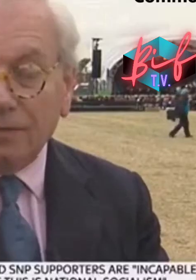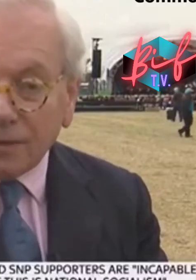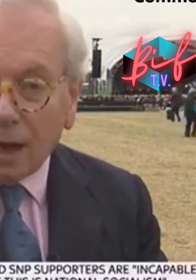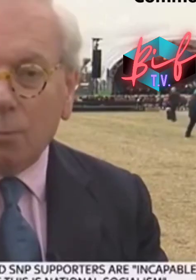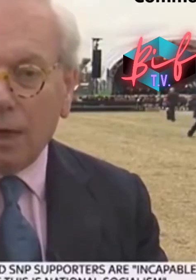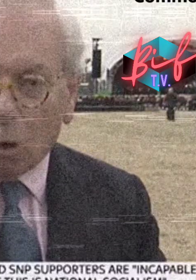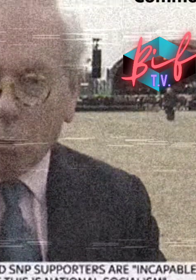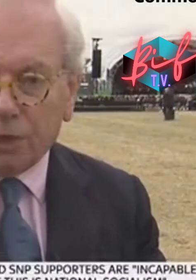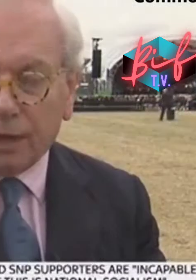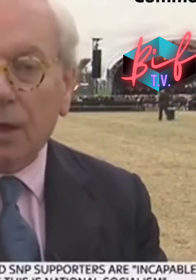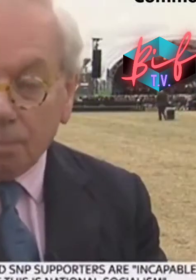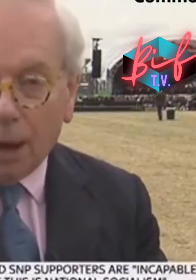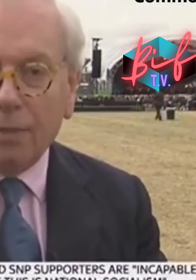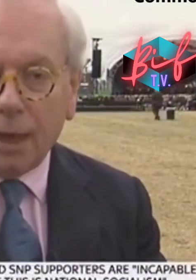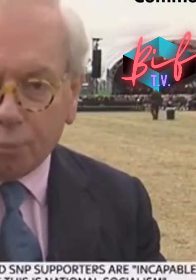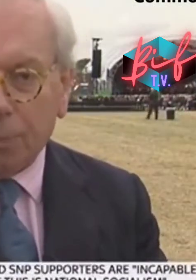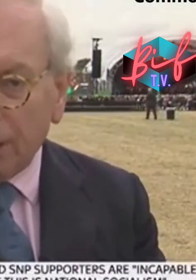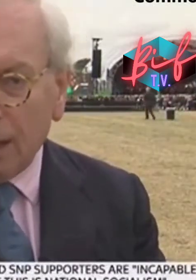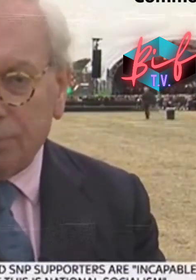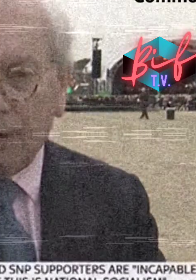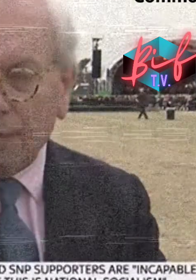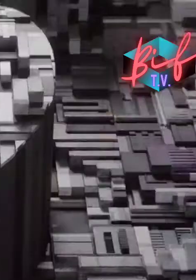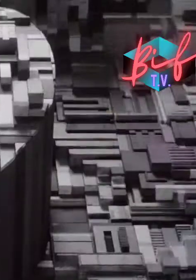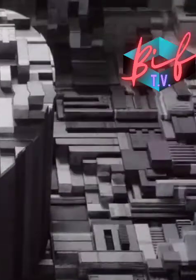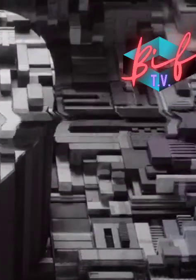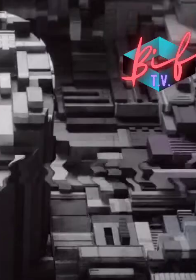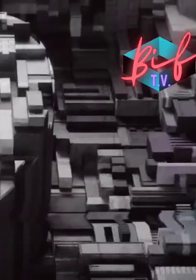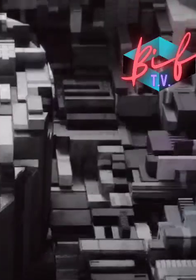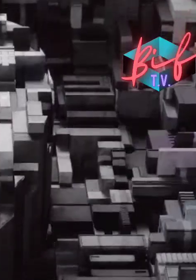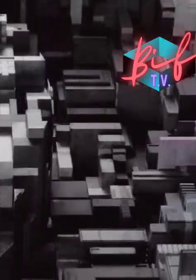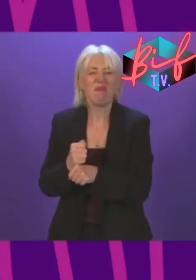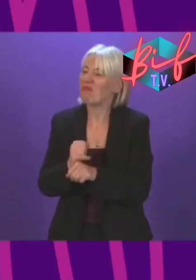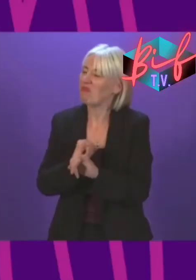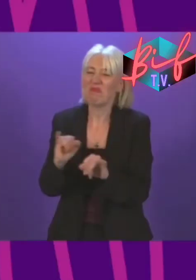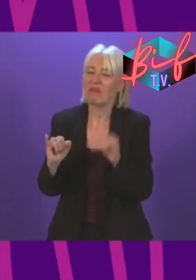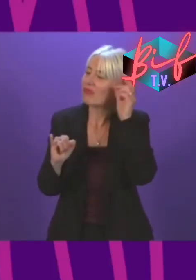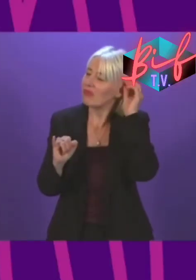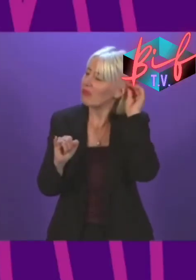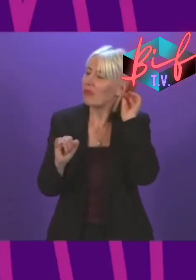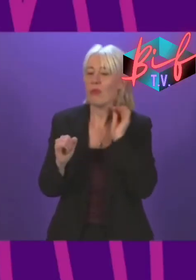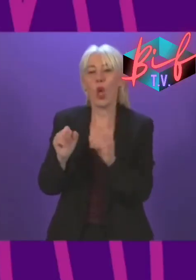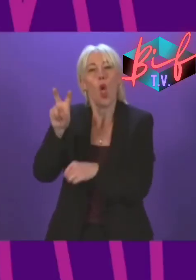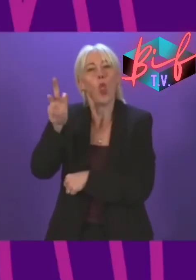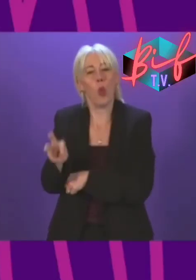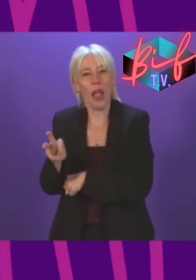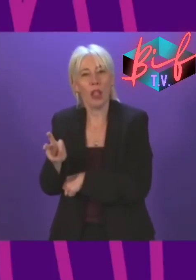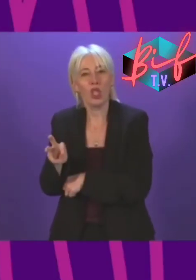with it. It's time we call things by their proper names. Rise of the Nazis. The Well scheme is